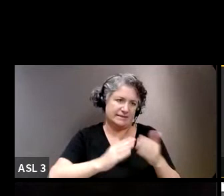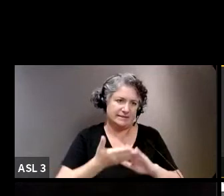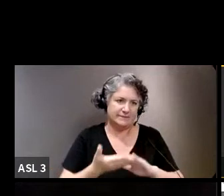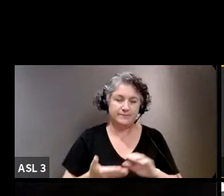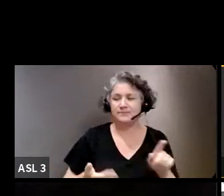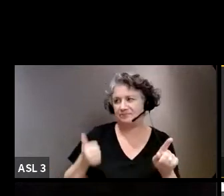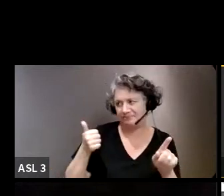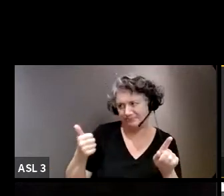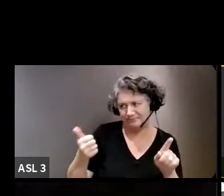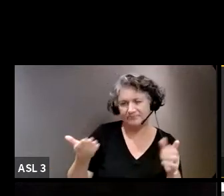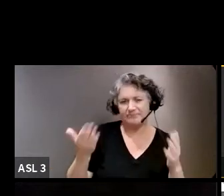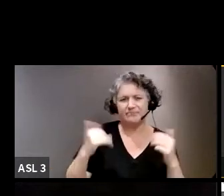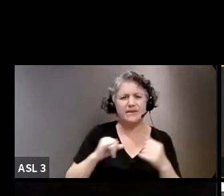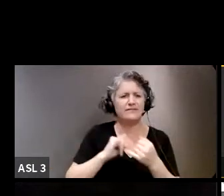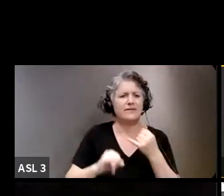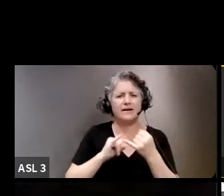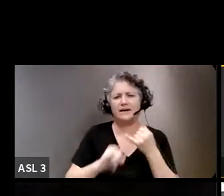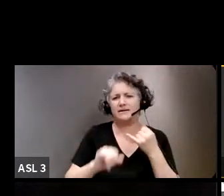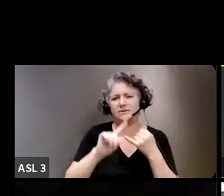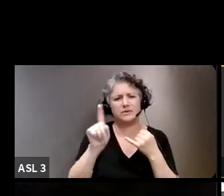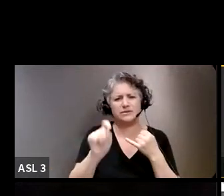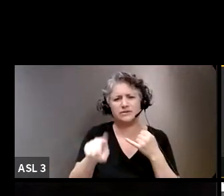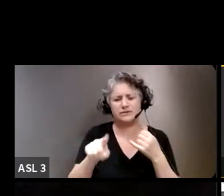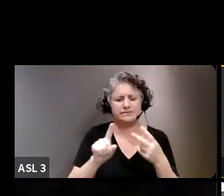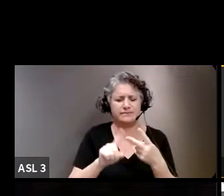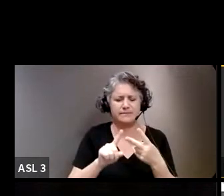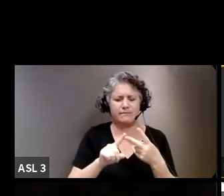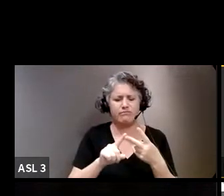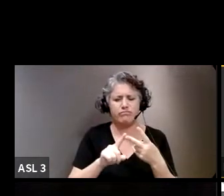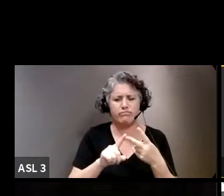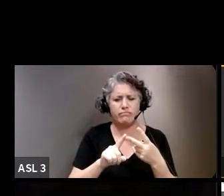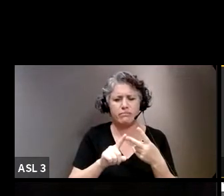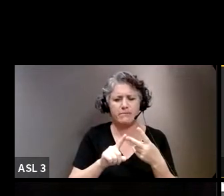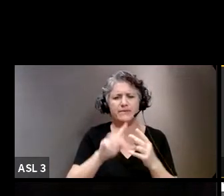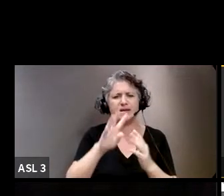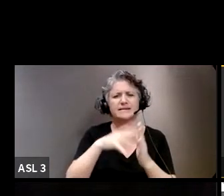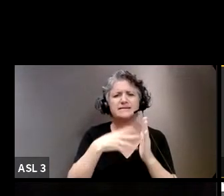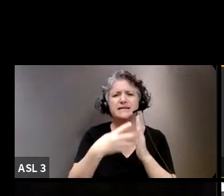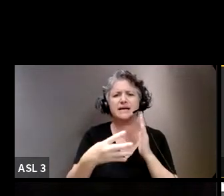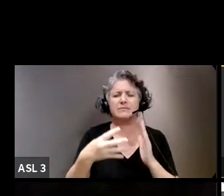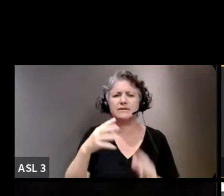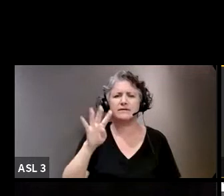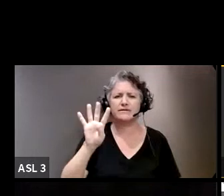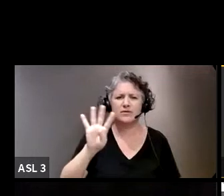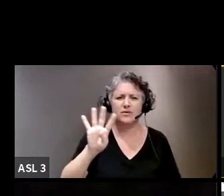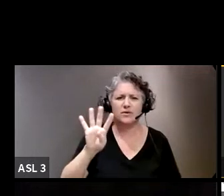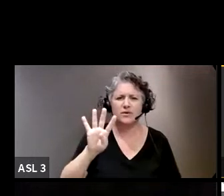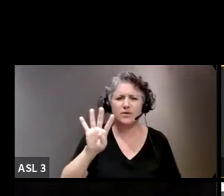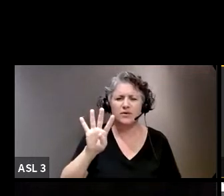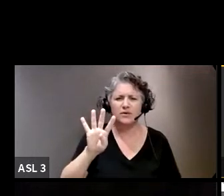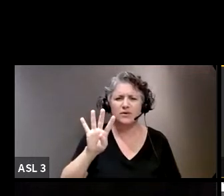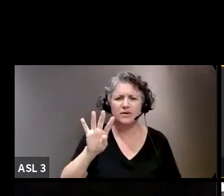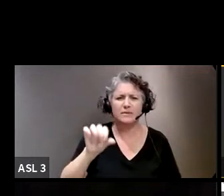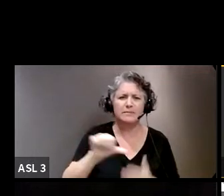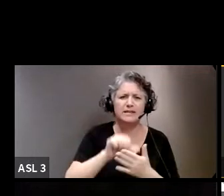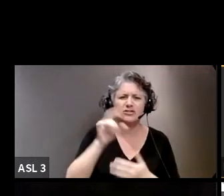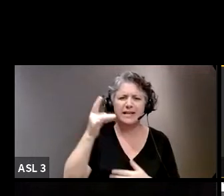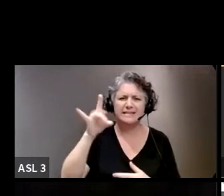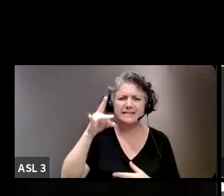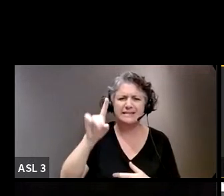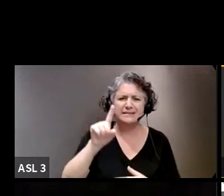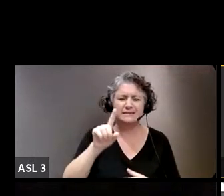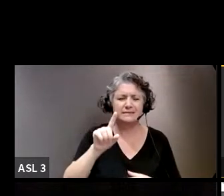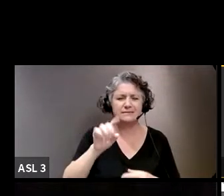you um my final question is just around table four on page 18 the 1.9 million dollar in cost